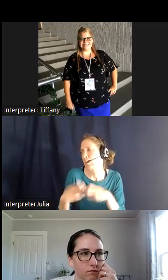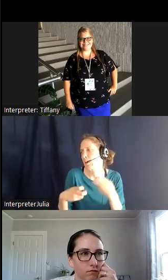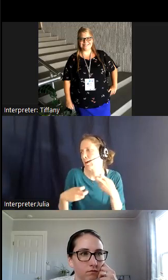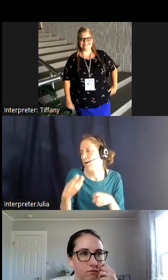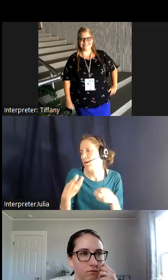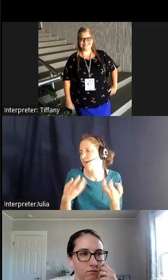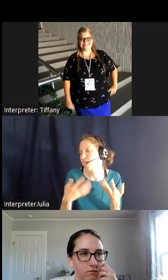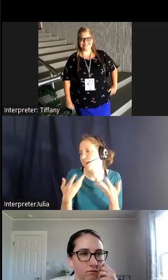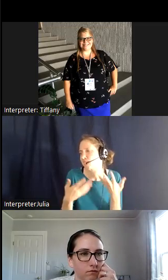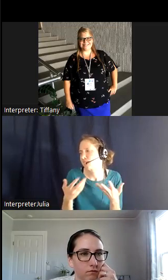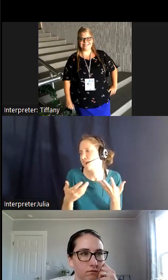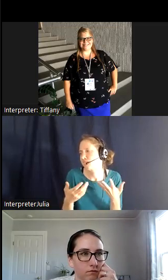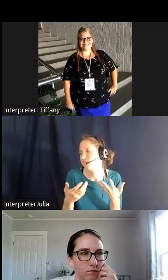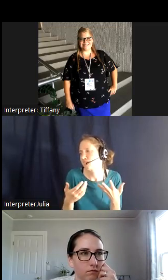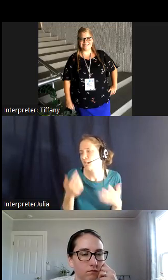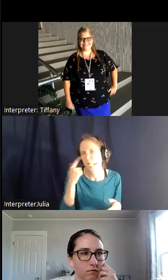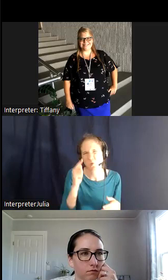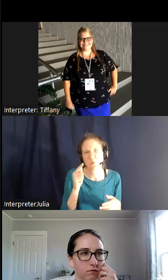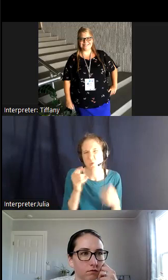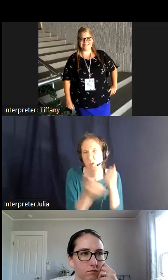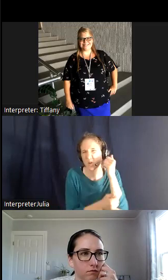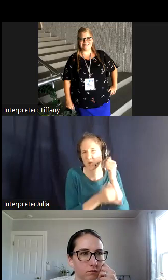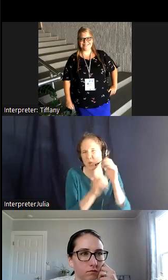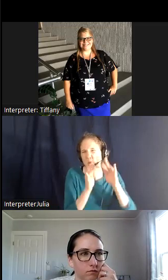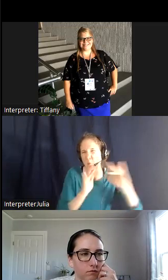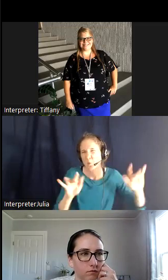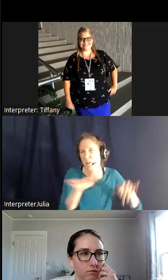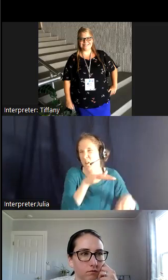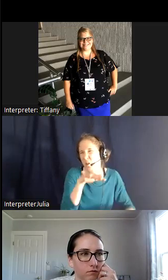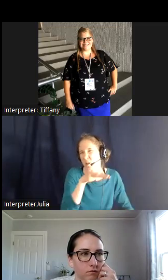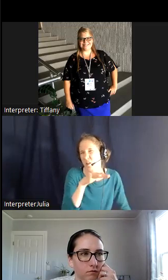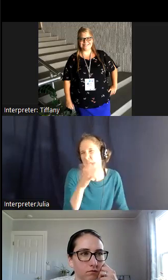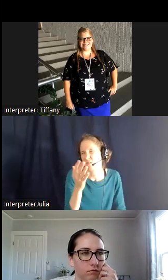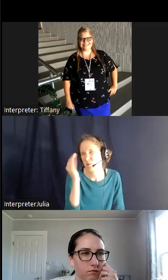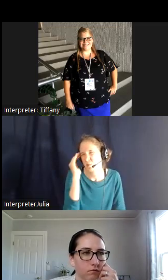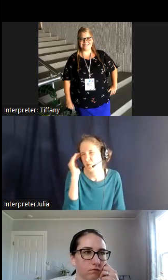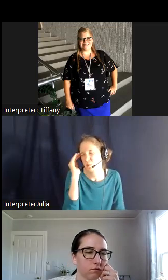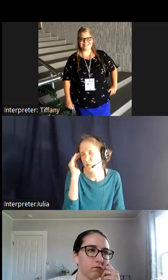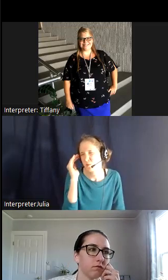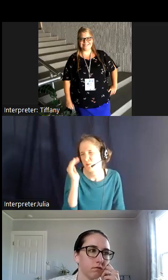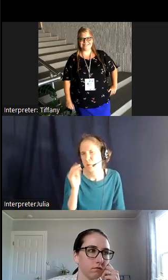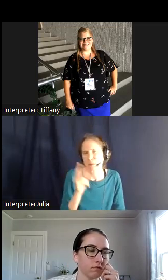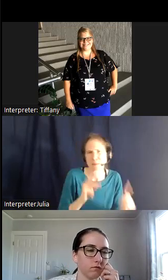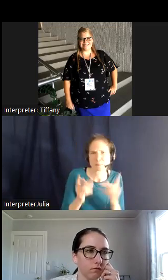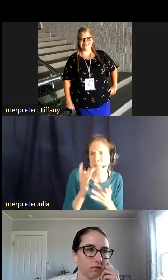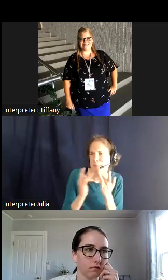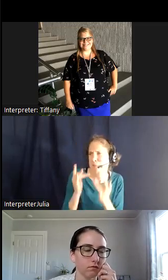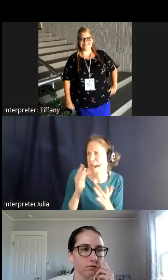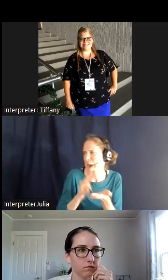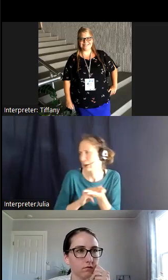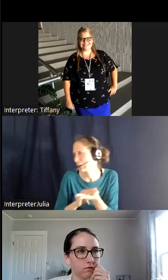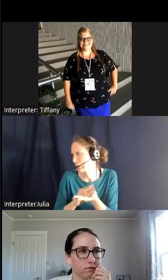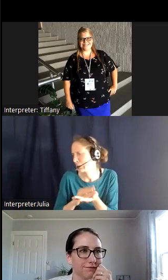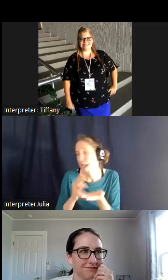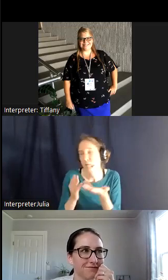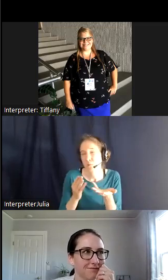in a rural area where folks wouldn't have anywhere else to seek services. So I realize that's sort